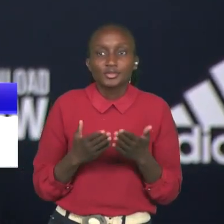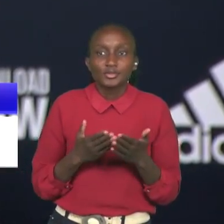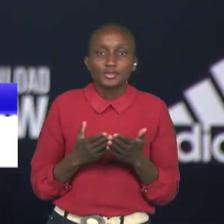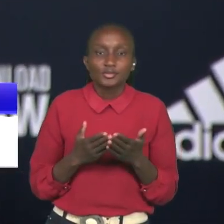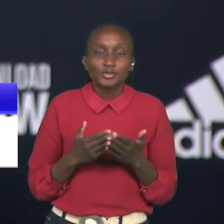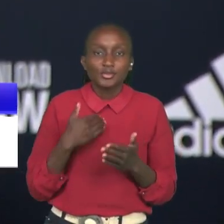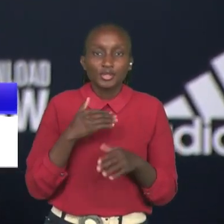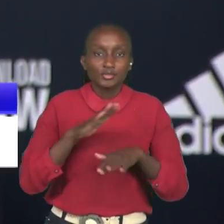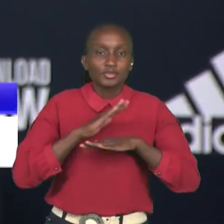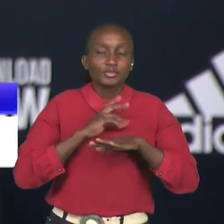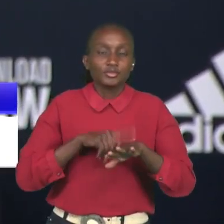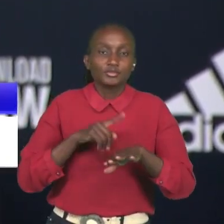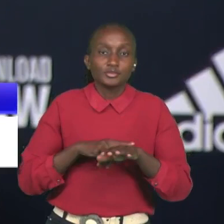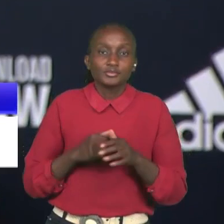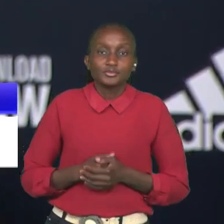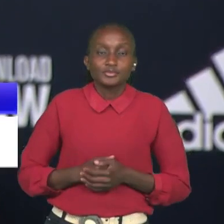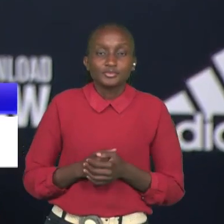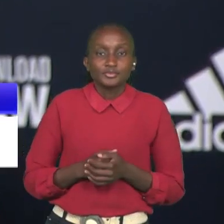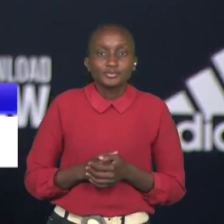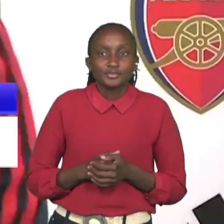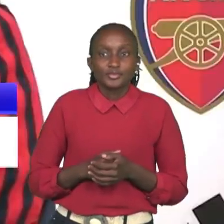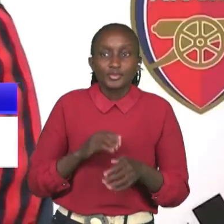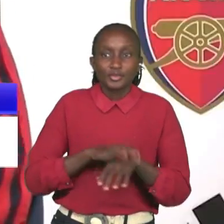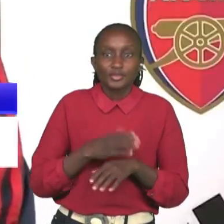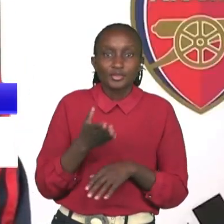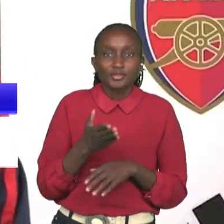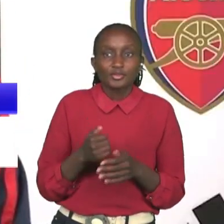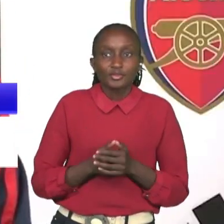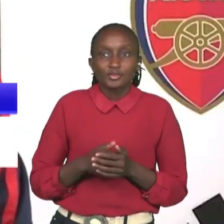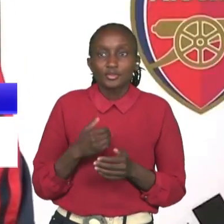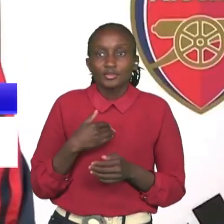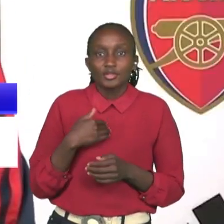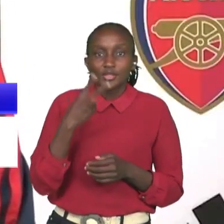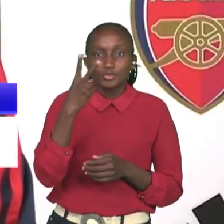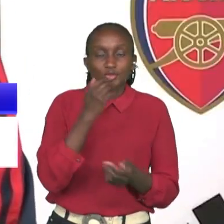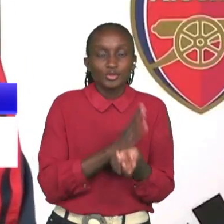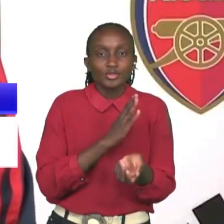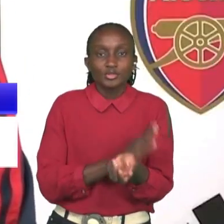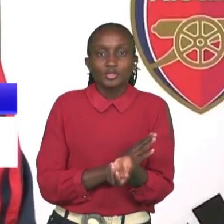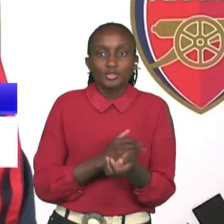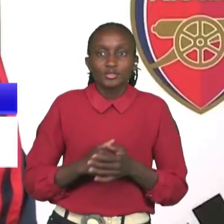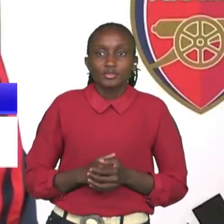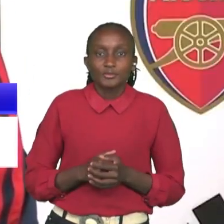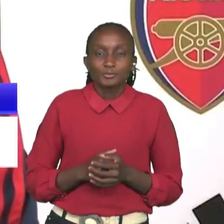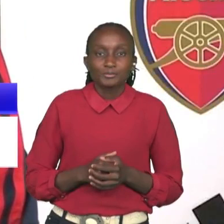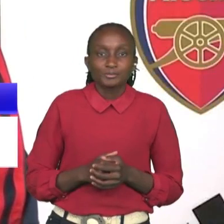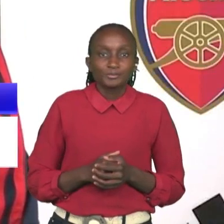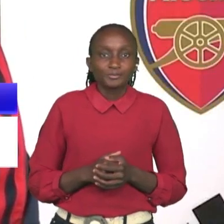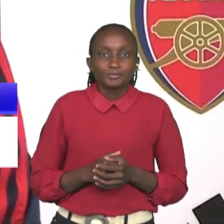finish at times. So that's, it's getting there. We have two injuries, it's Lacazette and Emil Smith-Rowe,